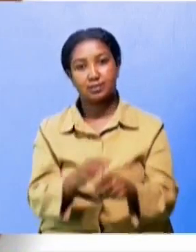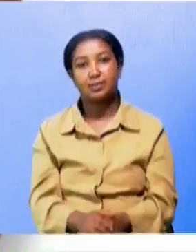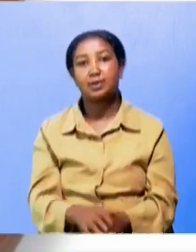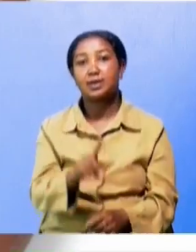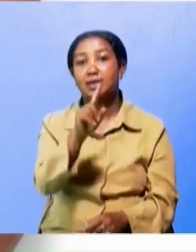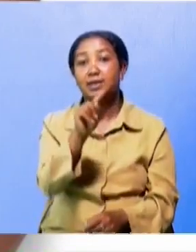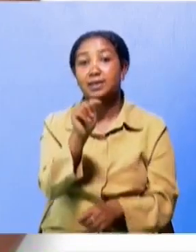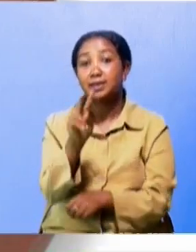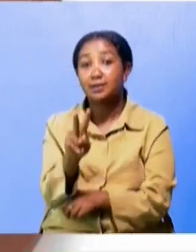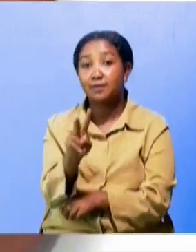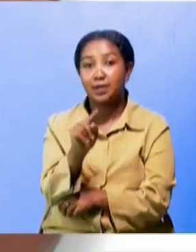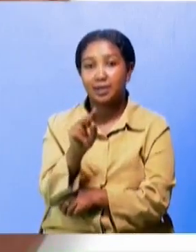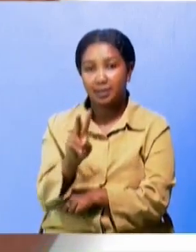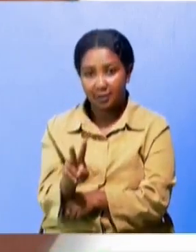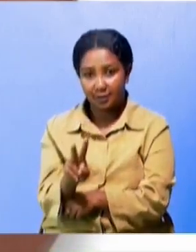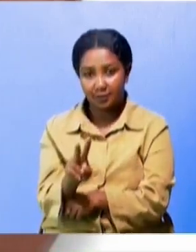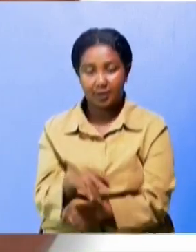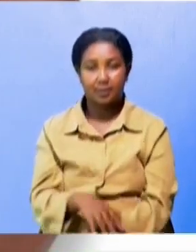TV